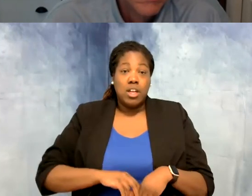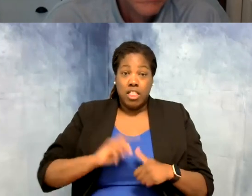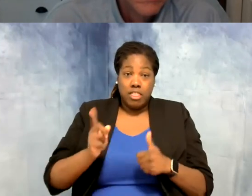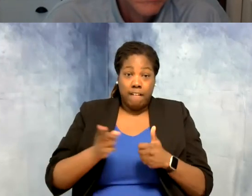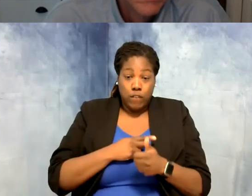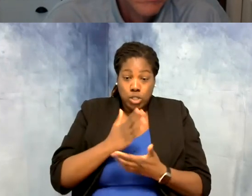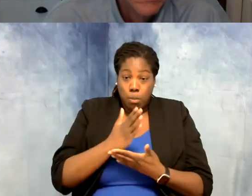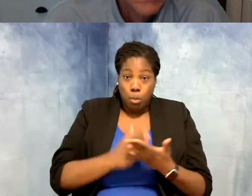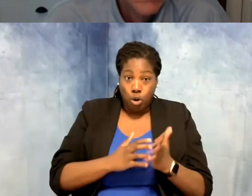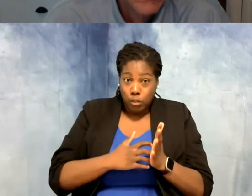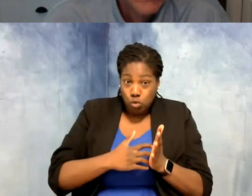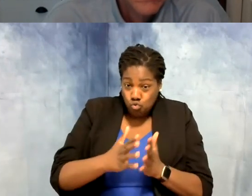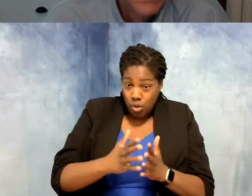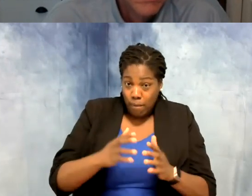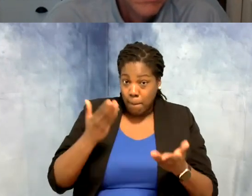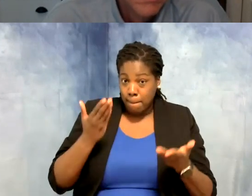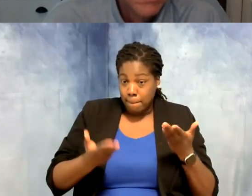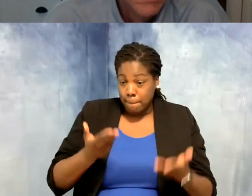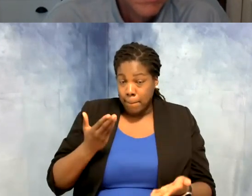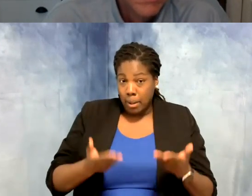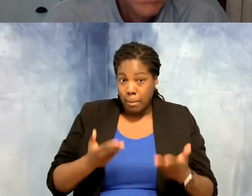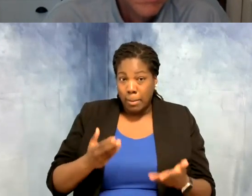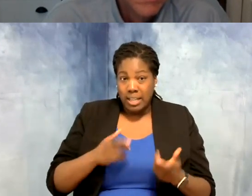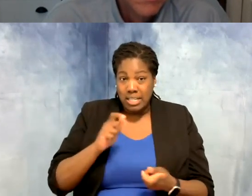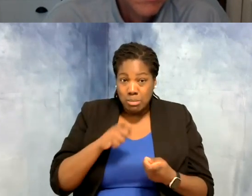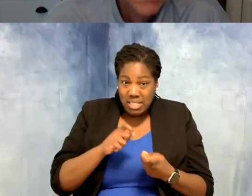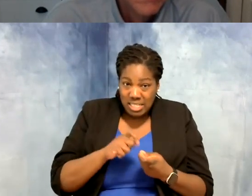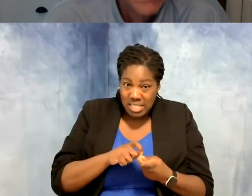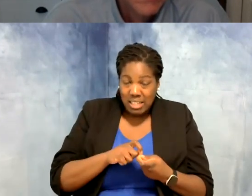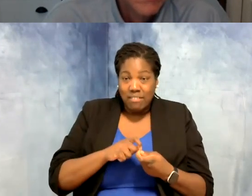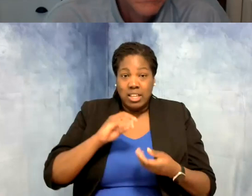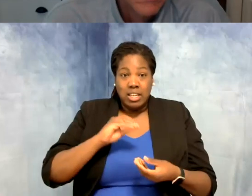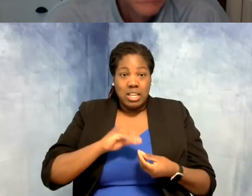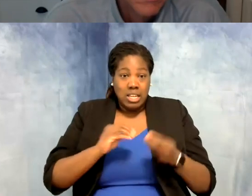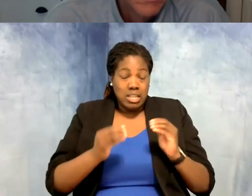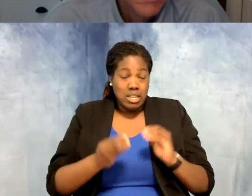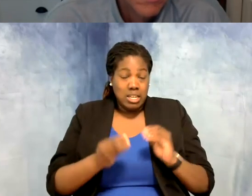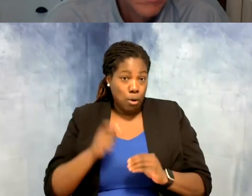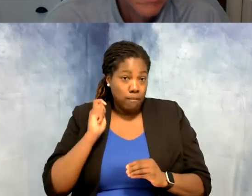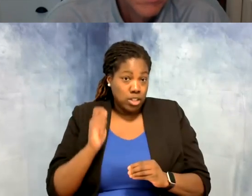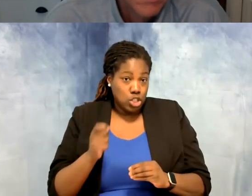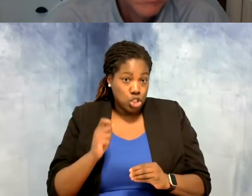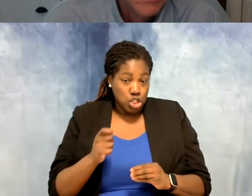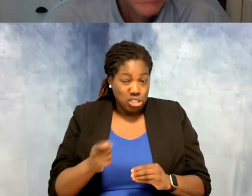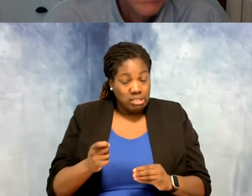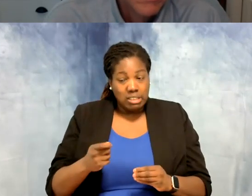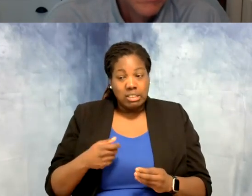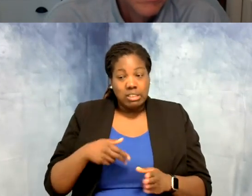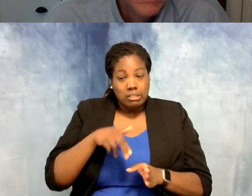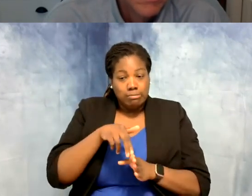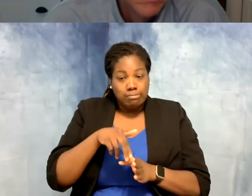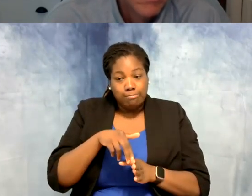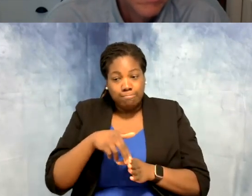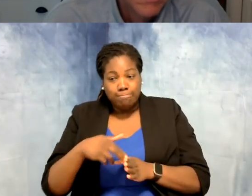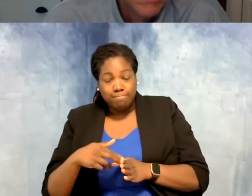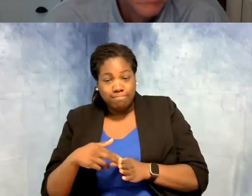of a draft, it may be that a certain set of justices are on one side in the majority.